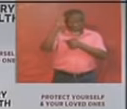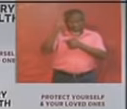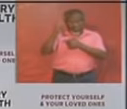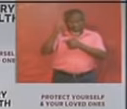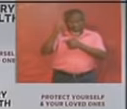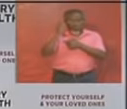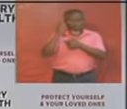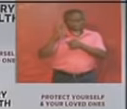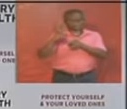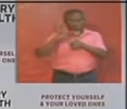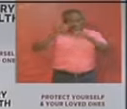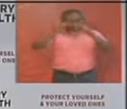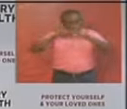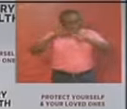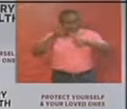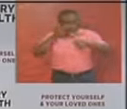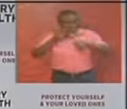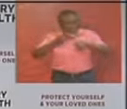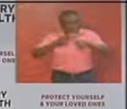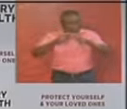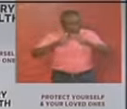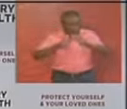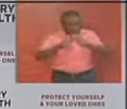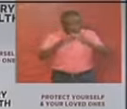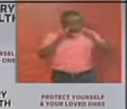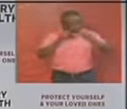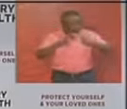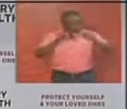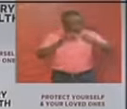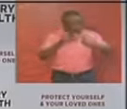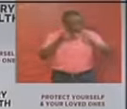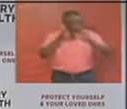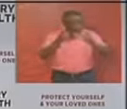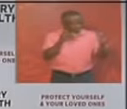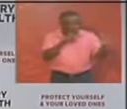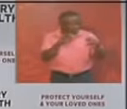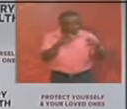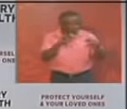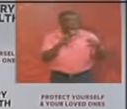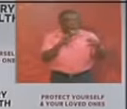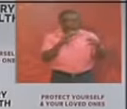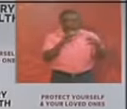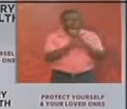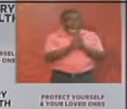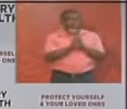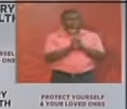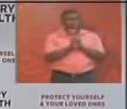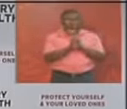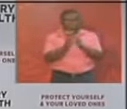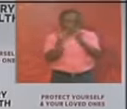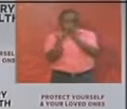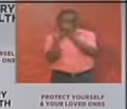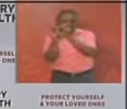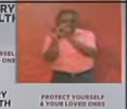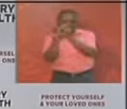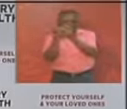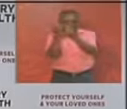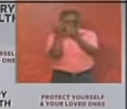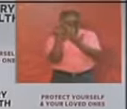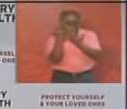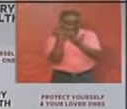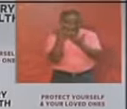the 22nd to the 23rd of March. Contact information with regard to making